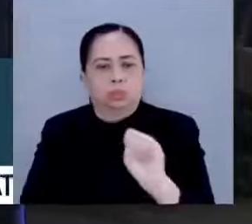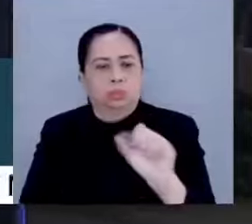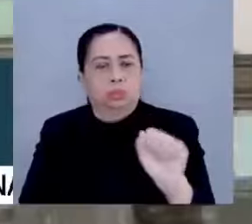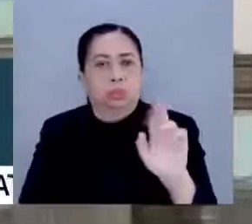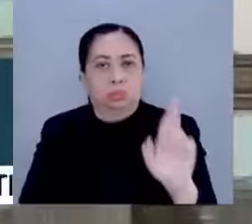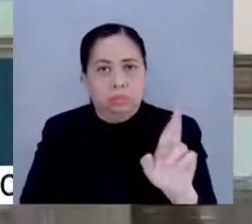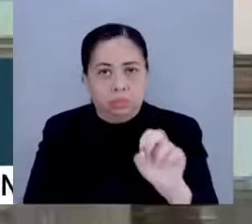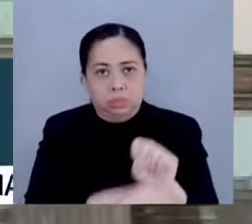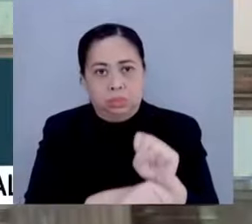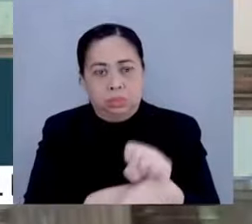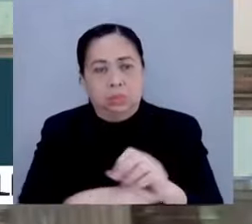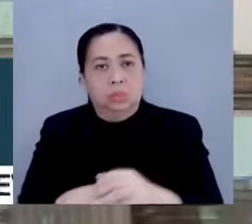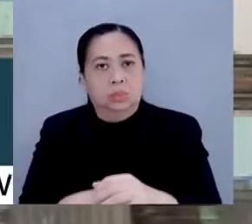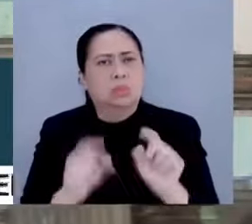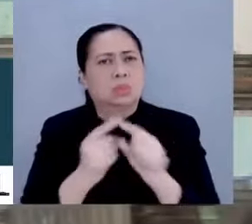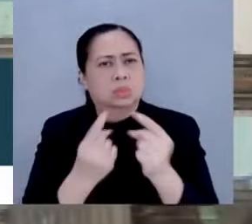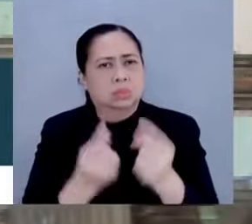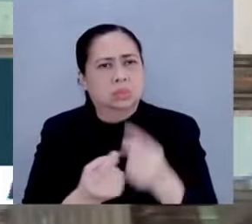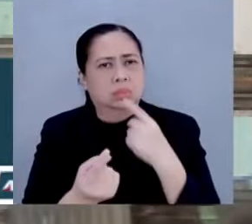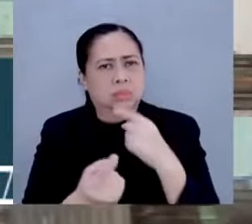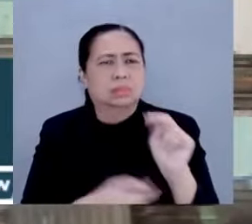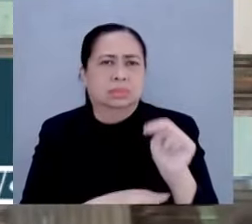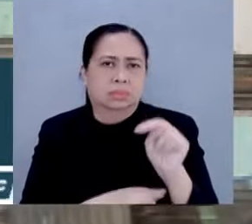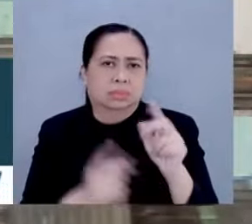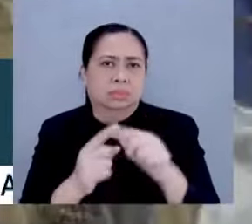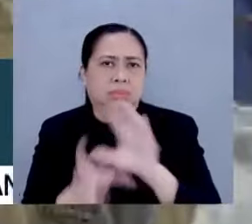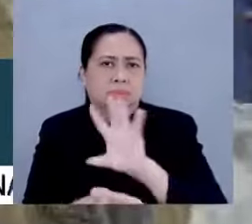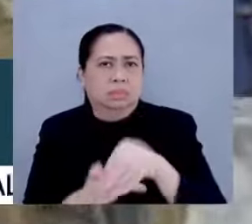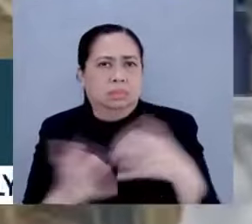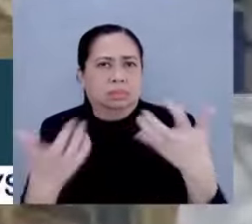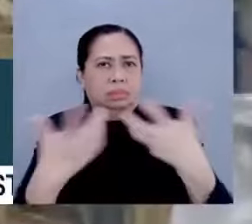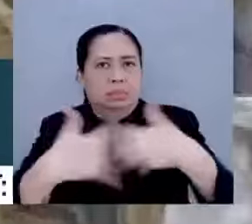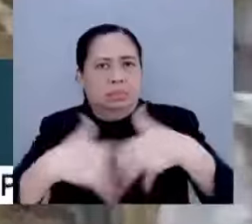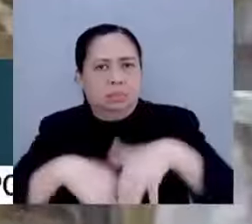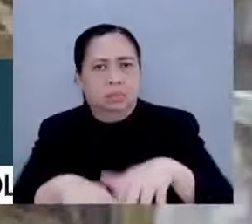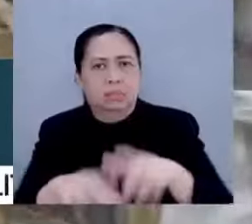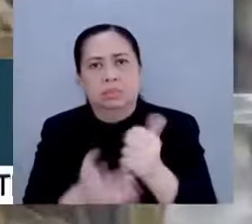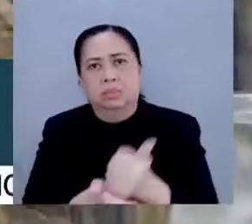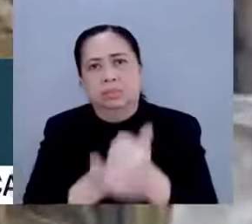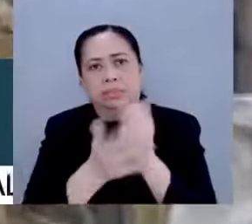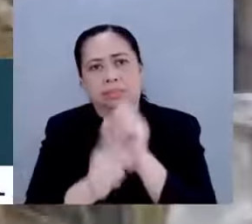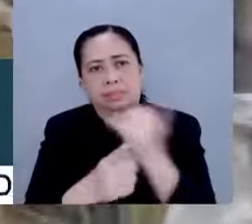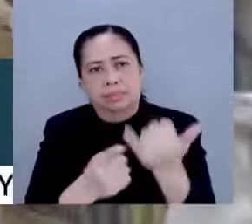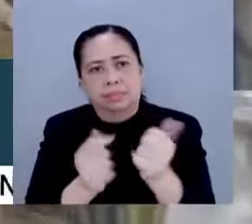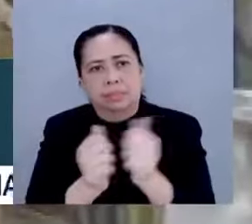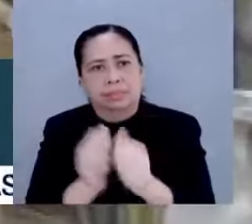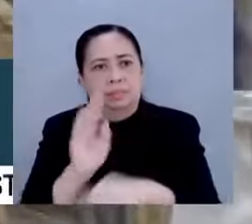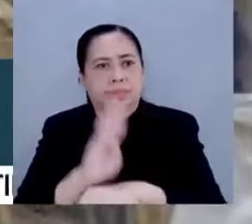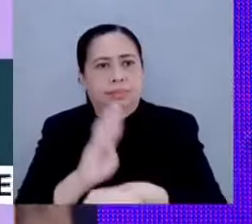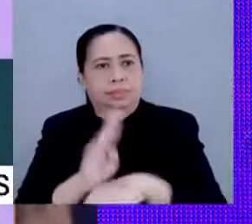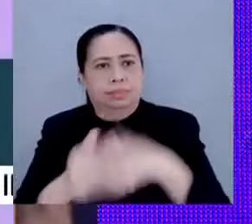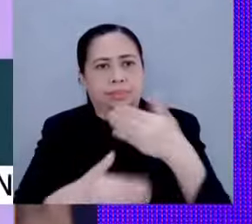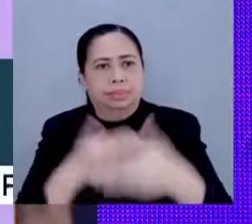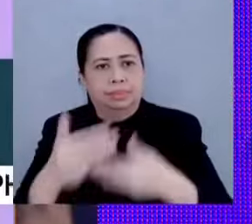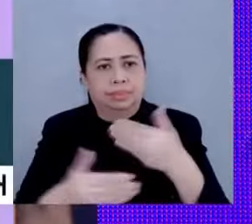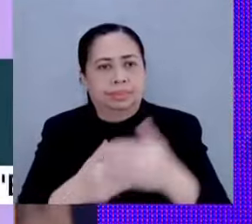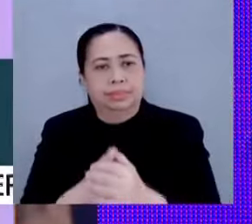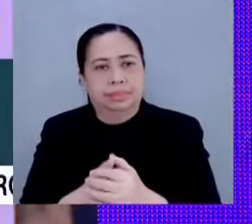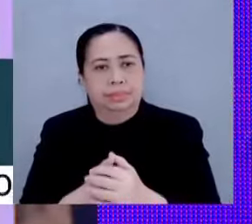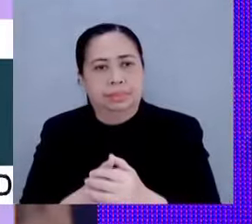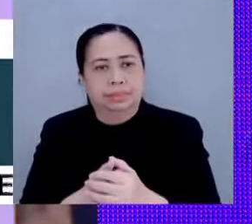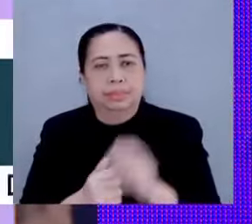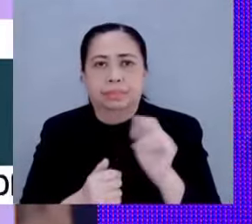efforts. The group says there is a need to integrate programs to help society with business operations. We need to